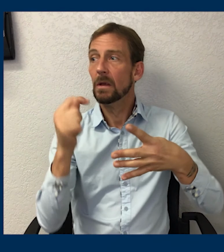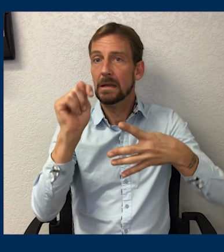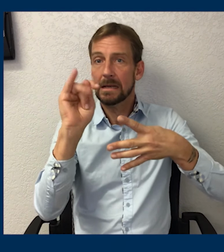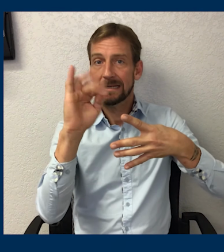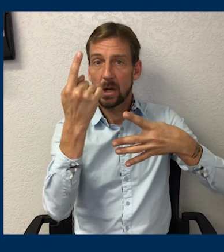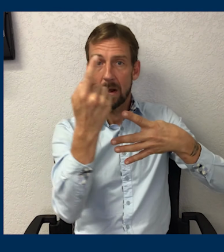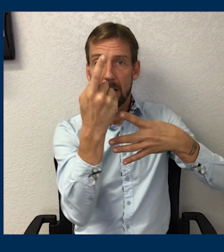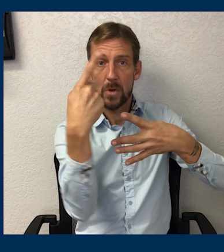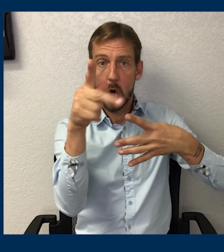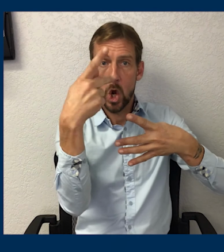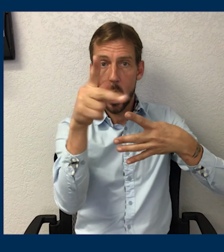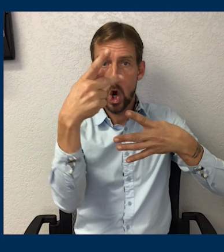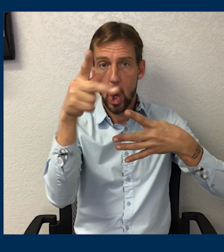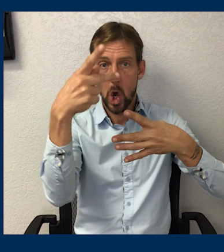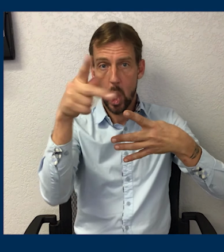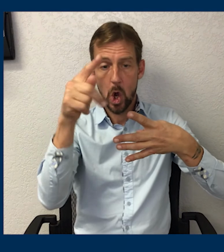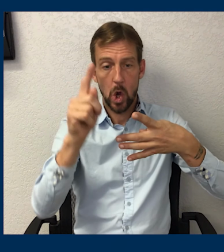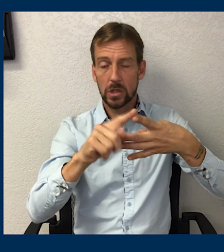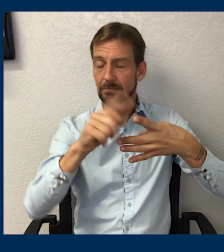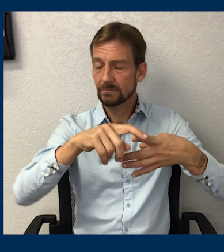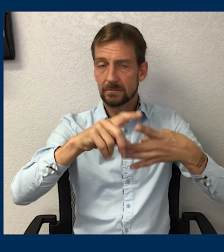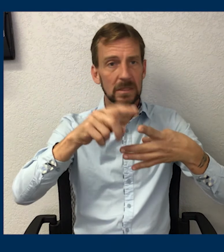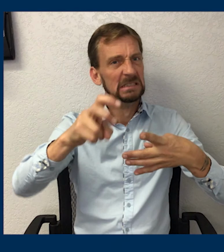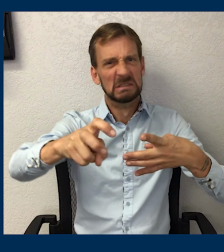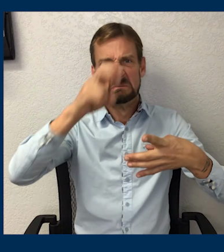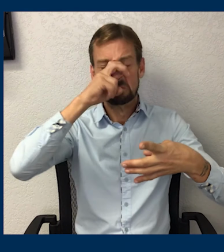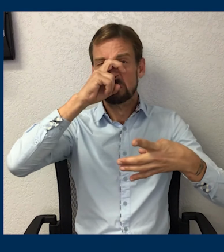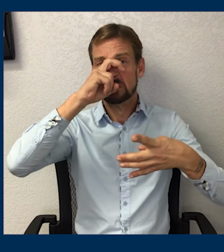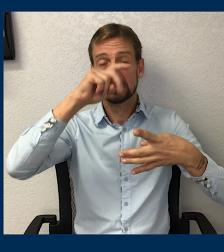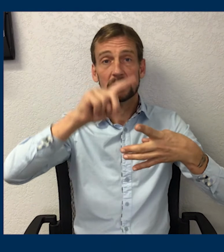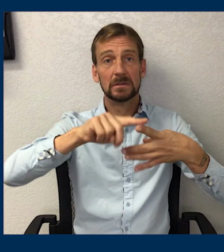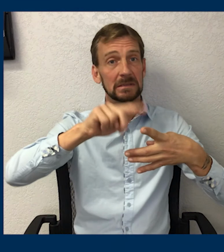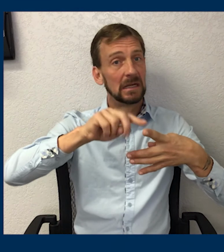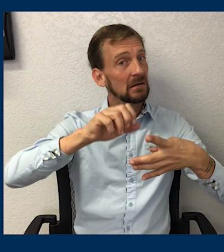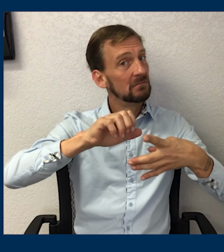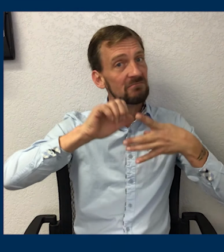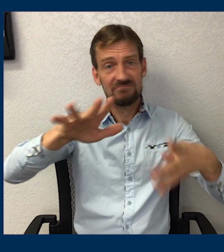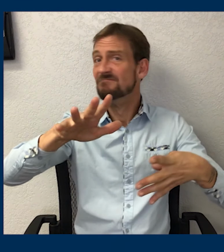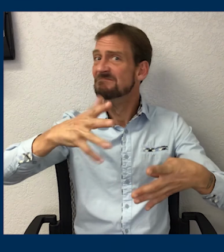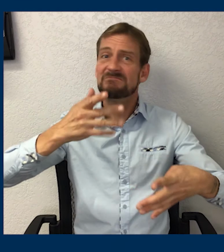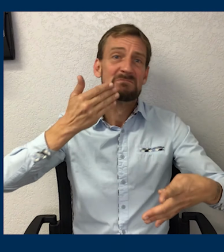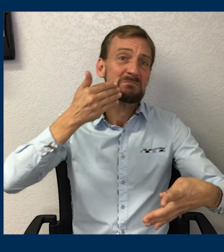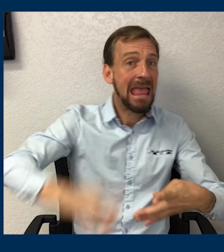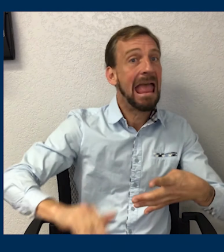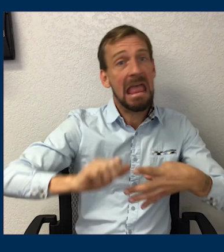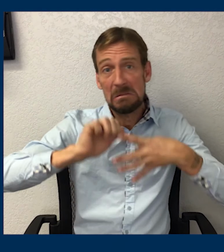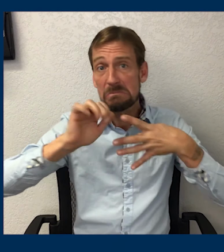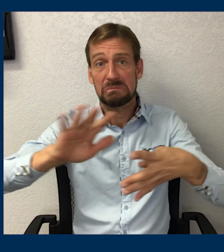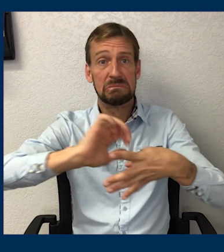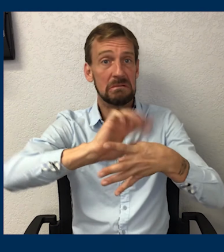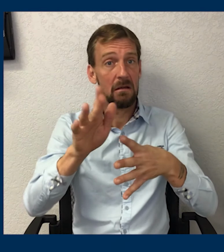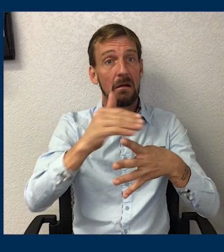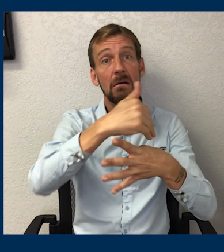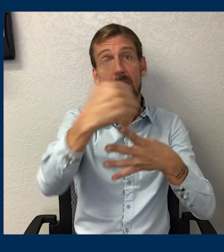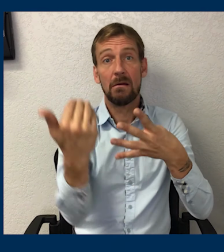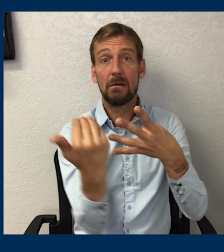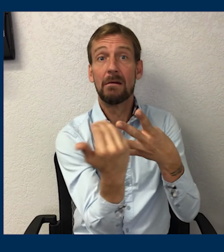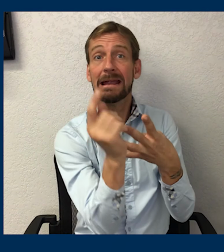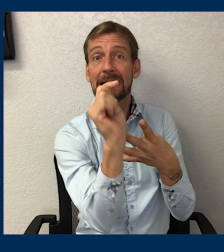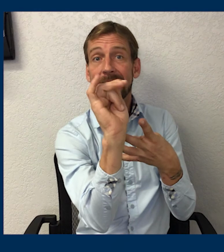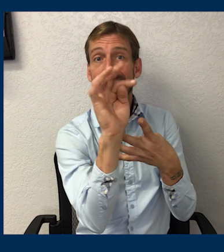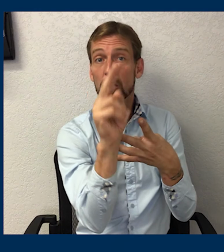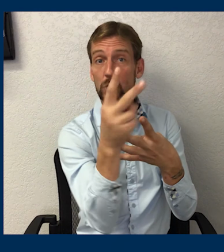1 purple, which is the most restrictive, widespread COVID outbreak. Then you move into Tier 2, which